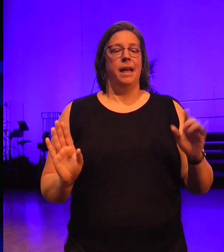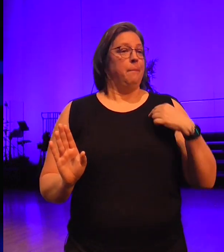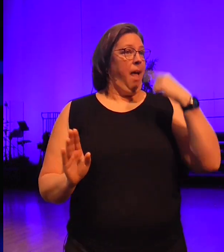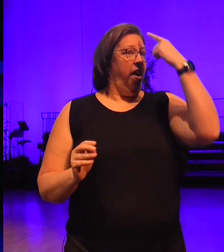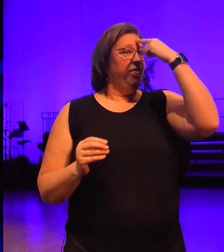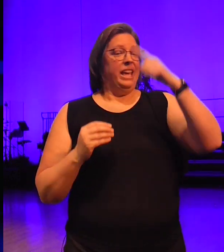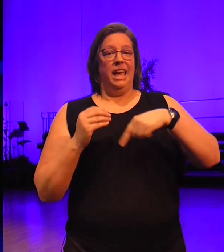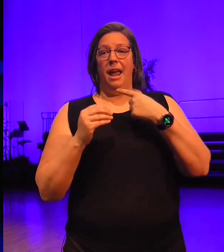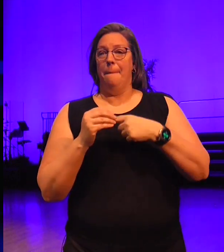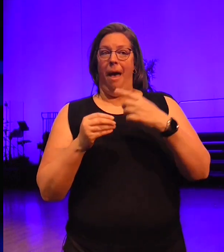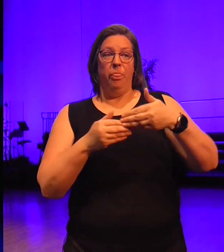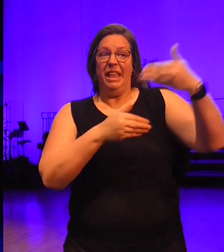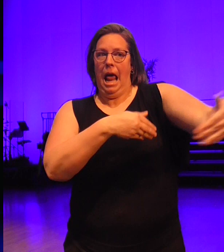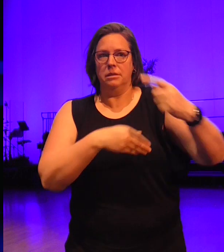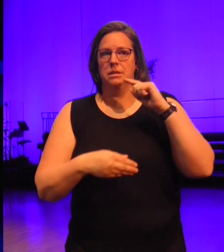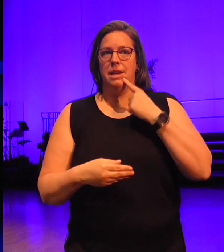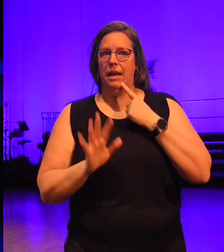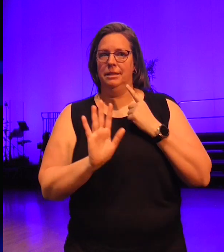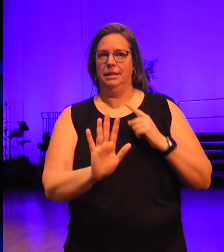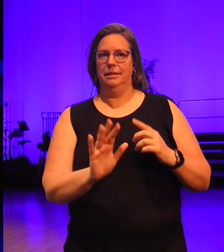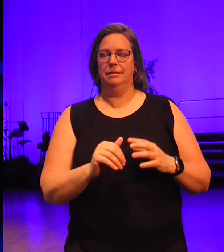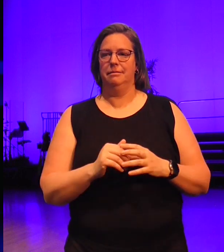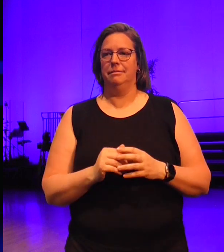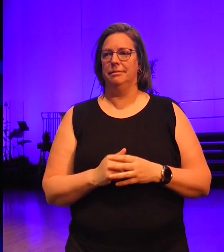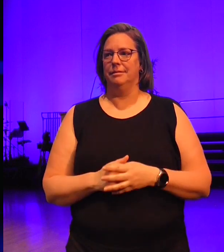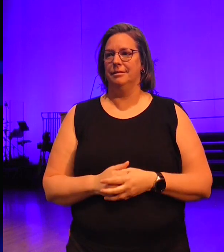going to grab next.